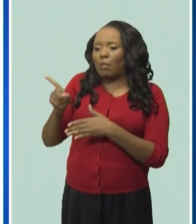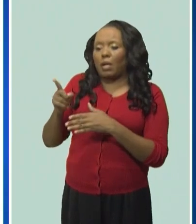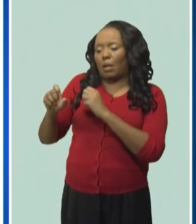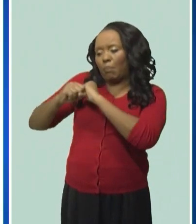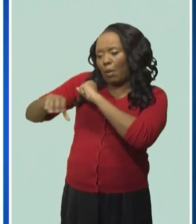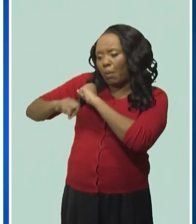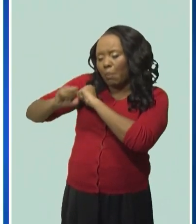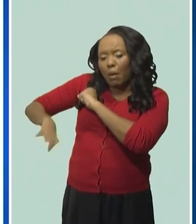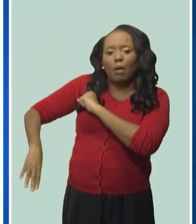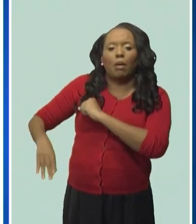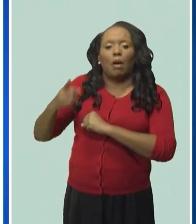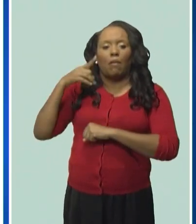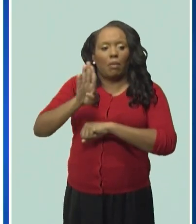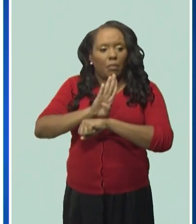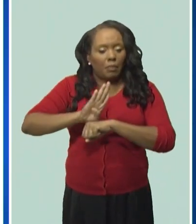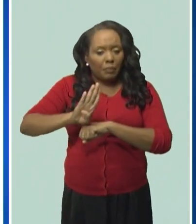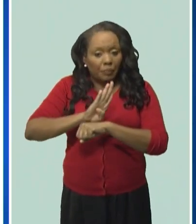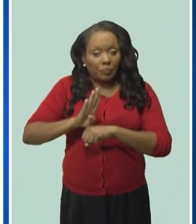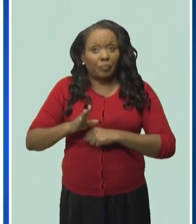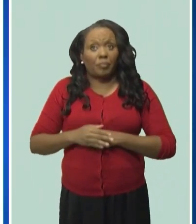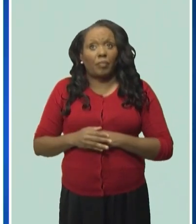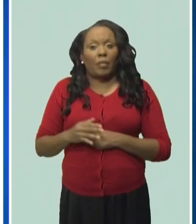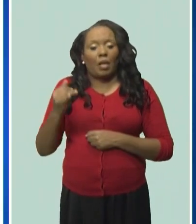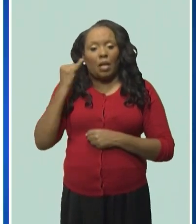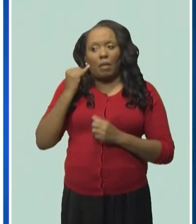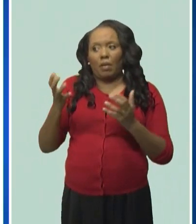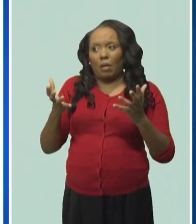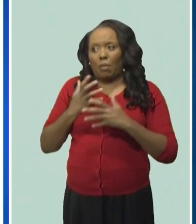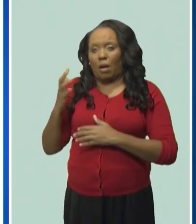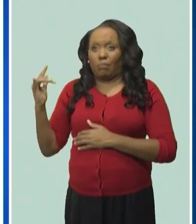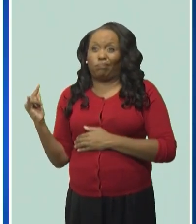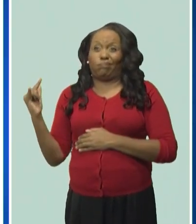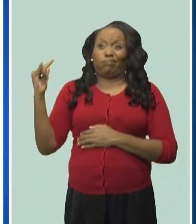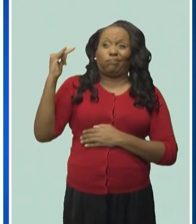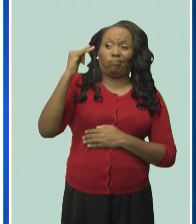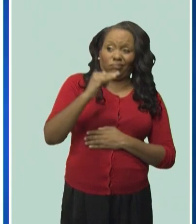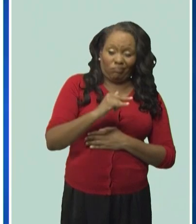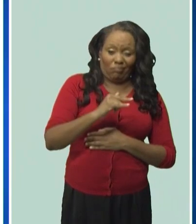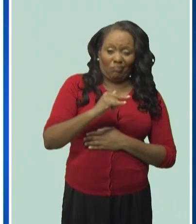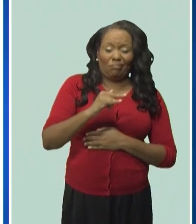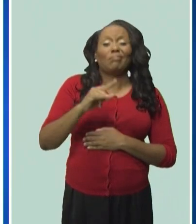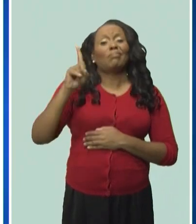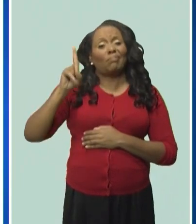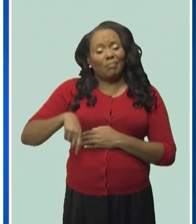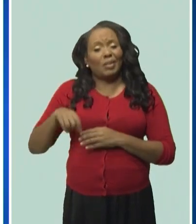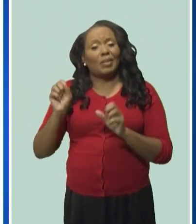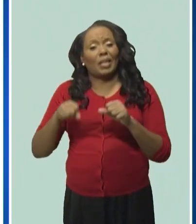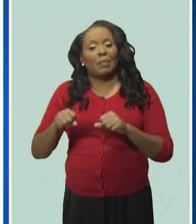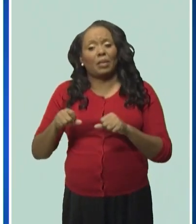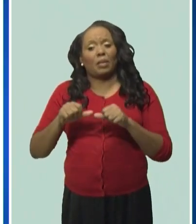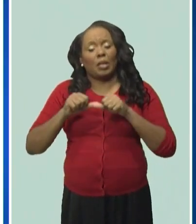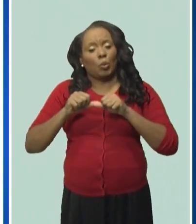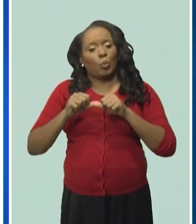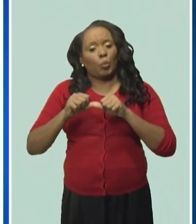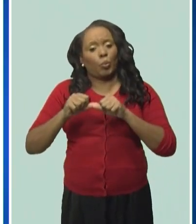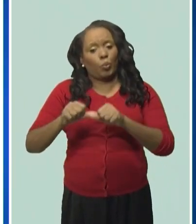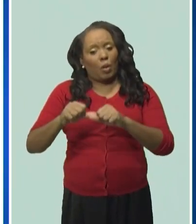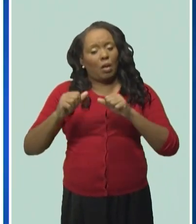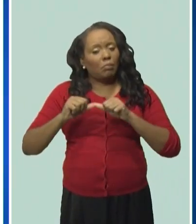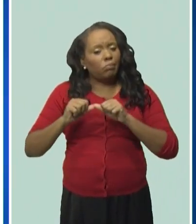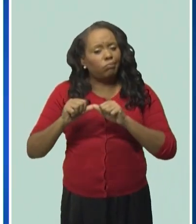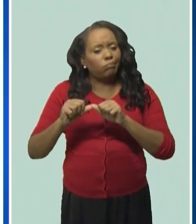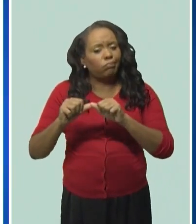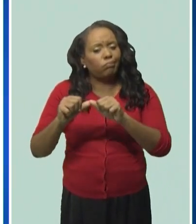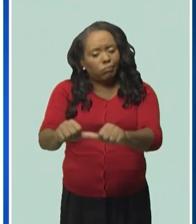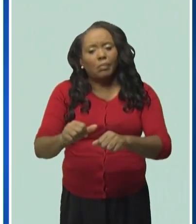marketing, because if we're going to have a flight coming out of Africa, we have to be in a position to sustain it, and that's very important. It